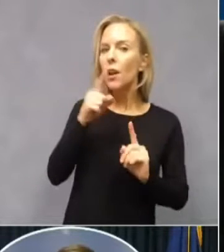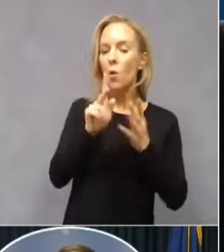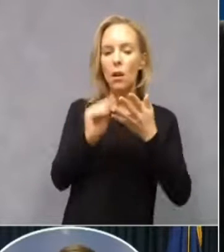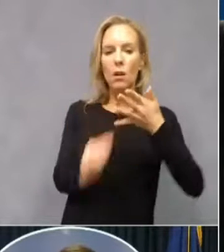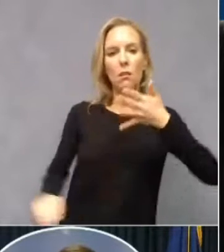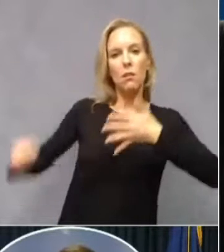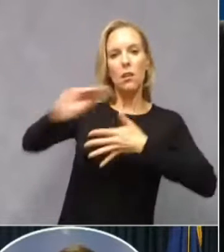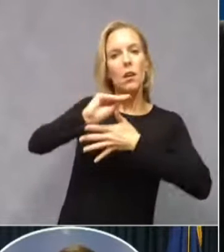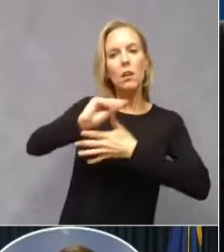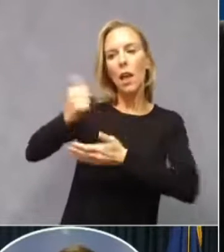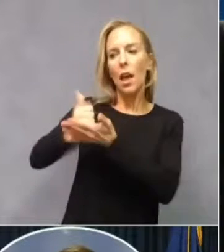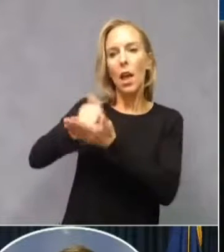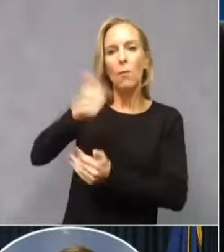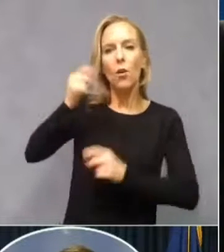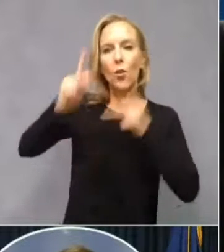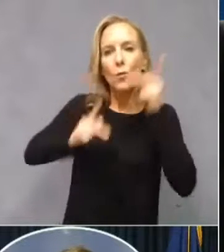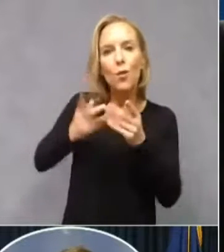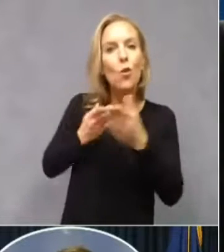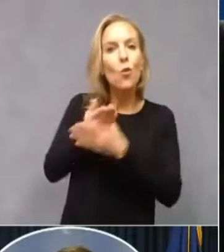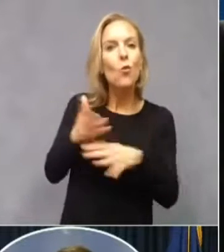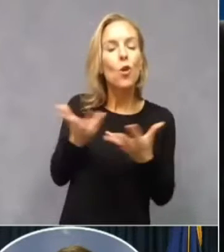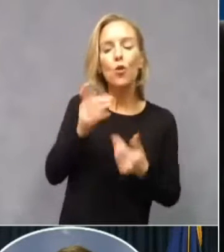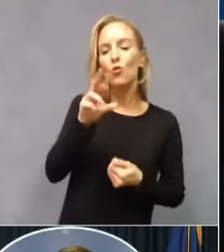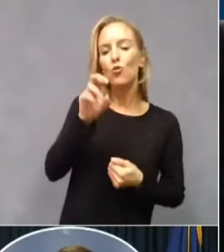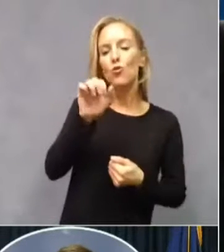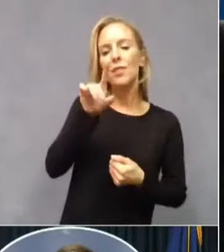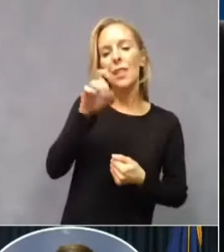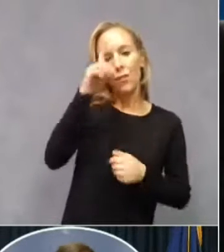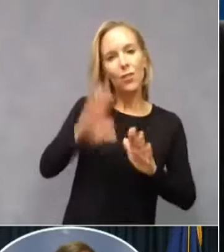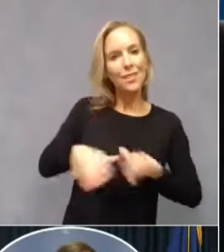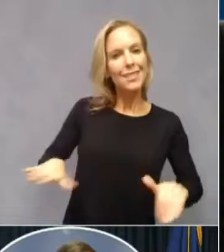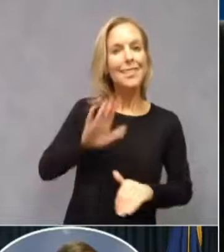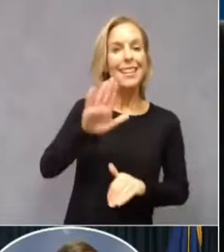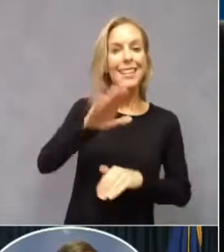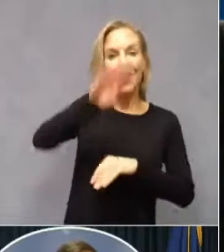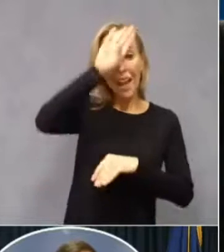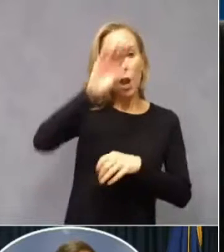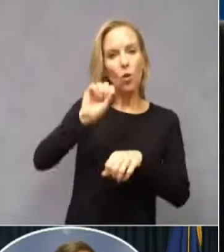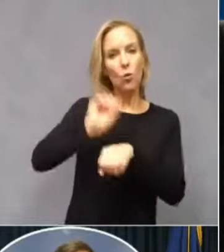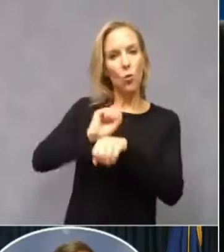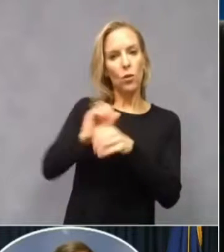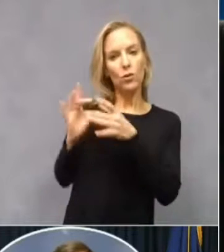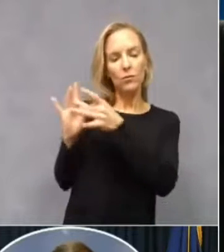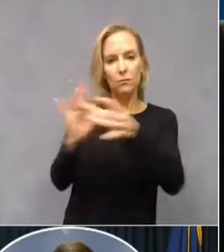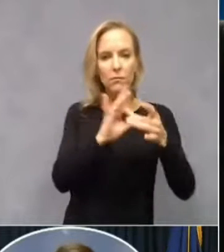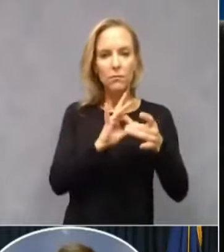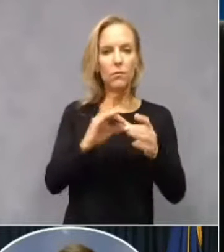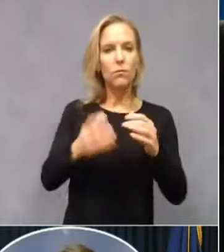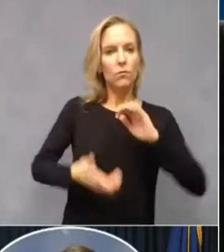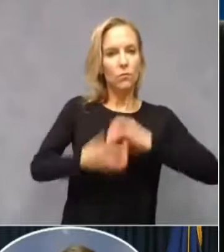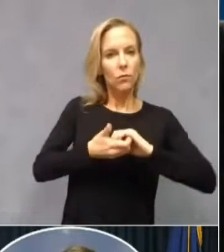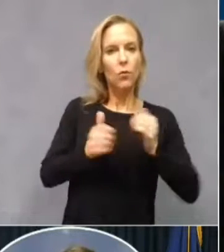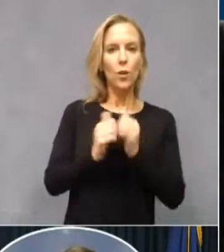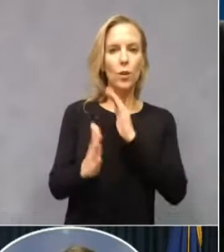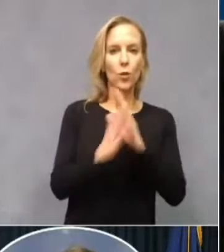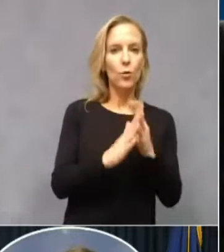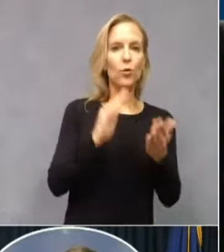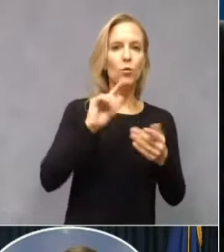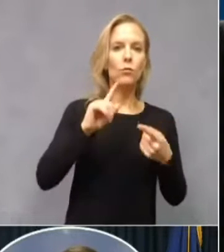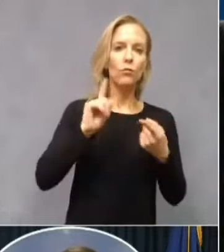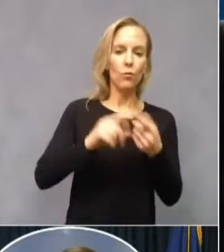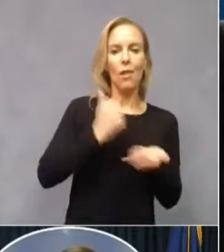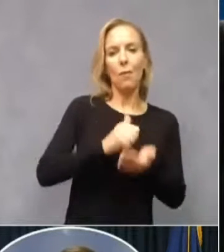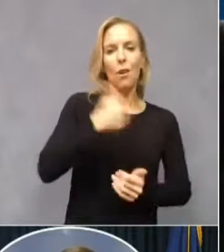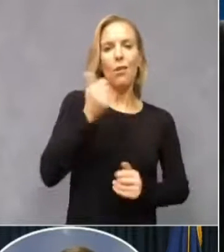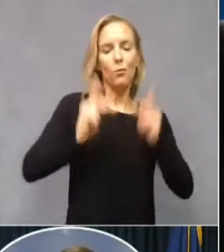Kentuckiana through Crusade for Children, where his firefighters learned to work together with the community for the good of others. The chief